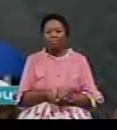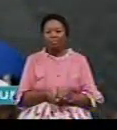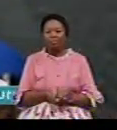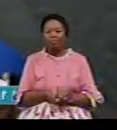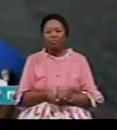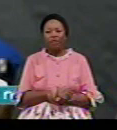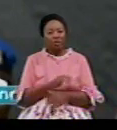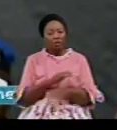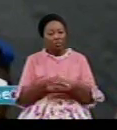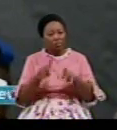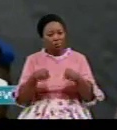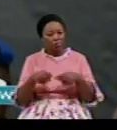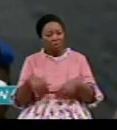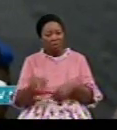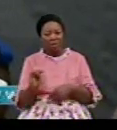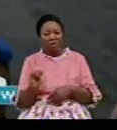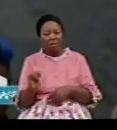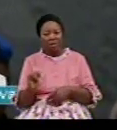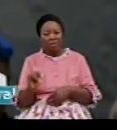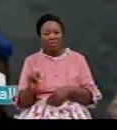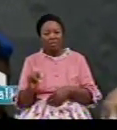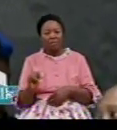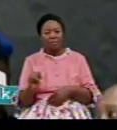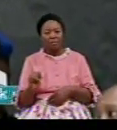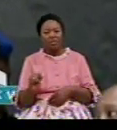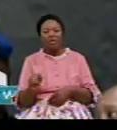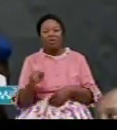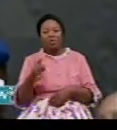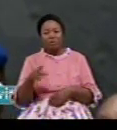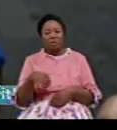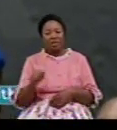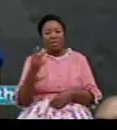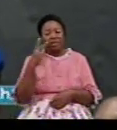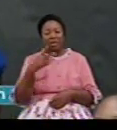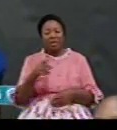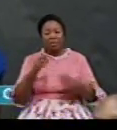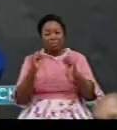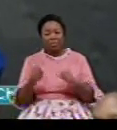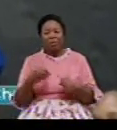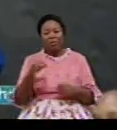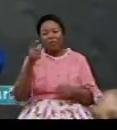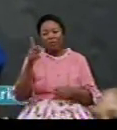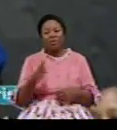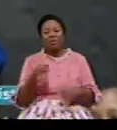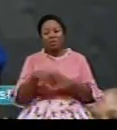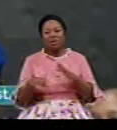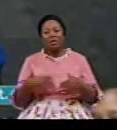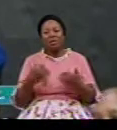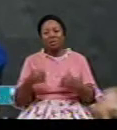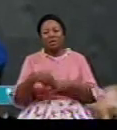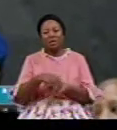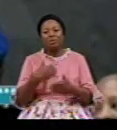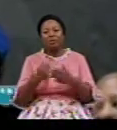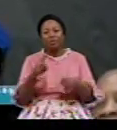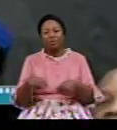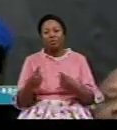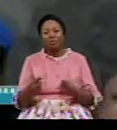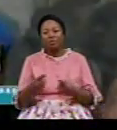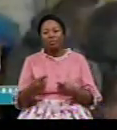go yet. Those who have given their lives to the Lord. Tonight before you go. You will tell the Lord.